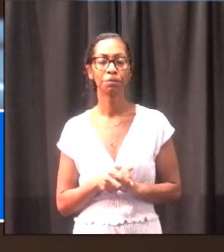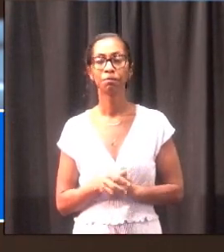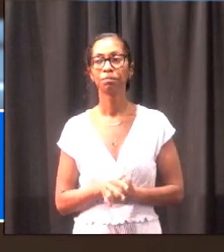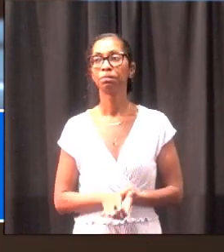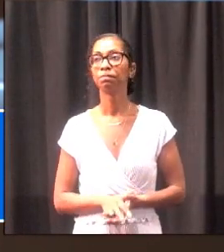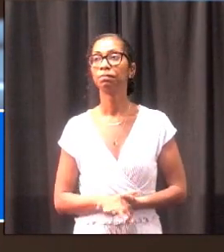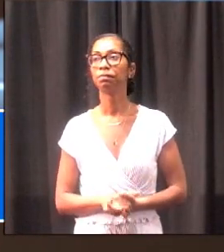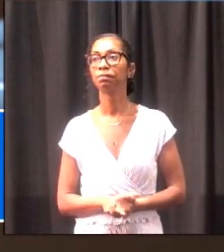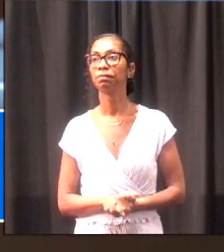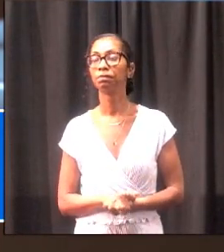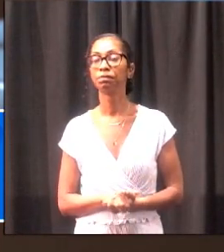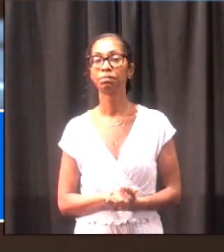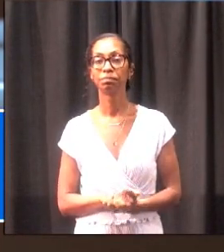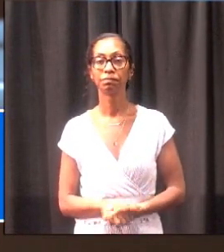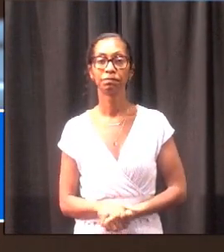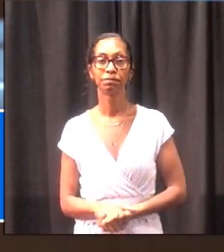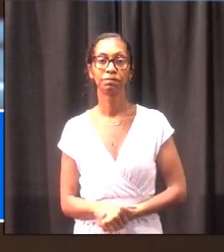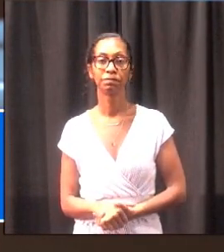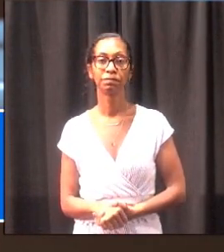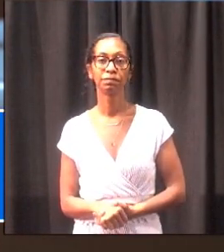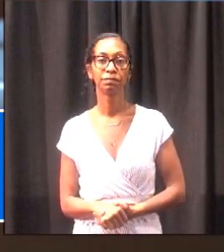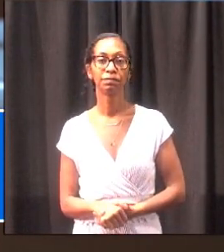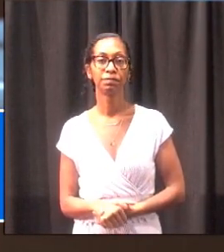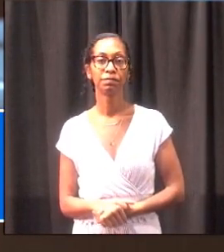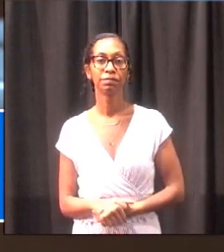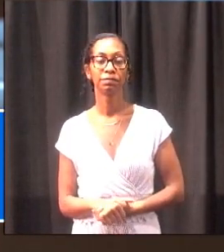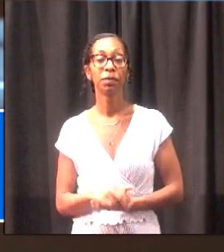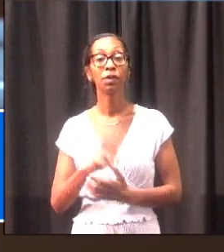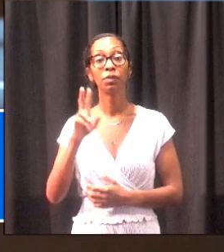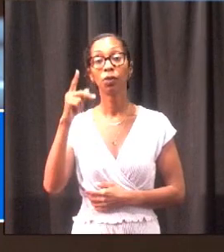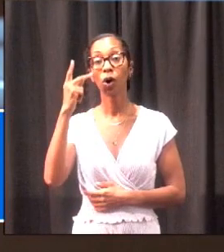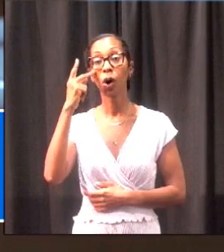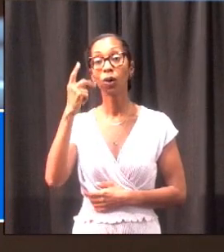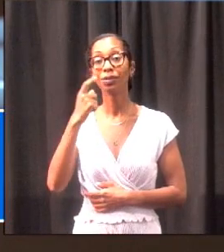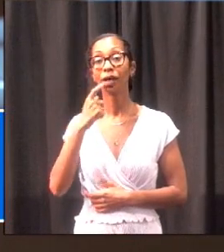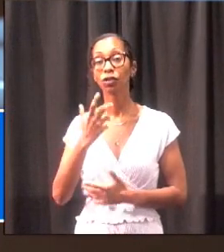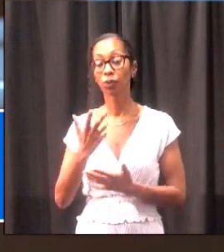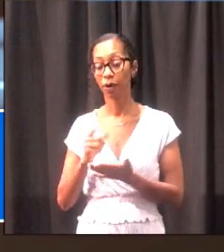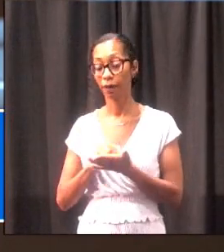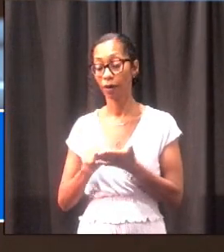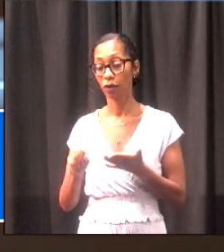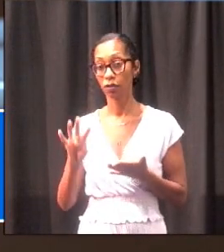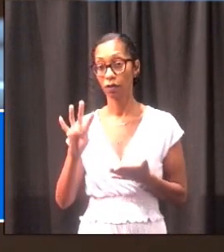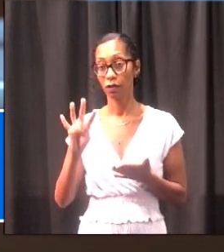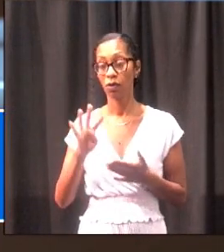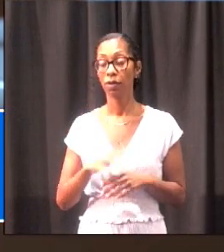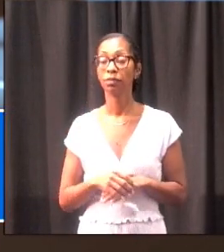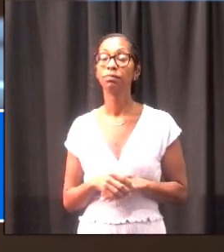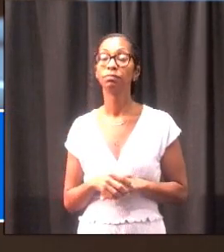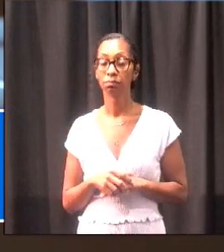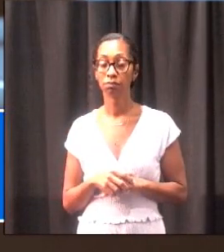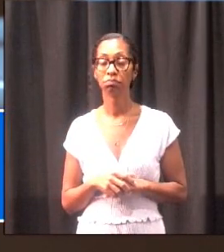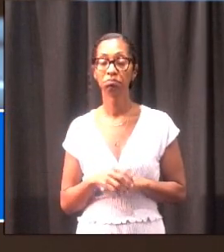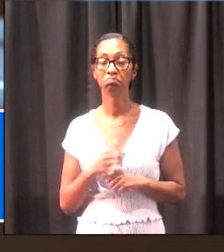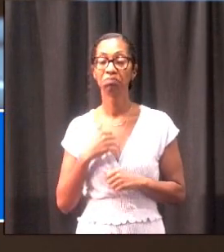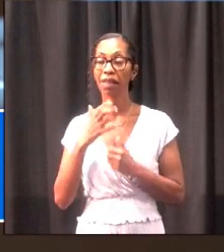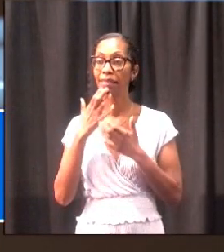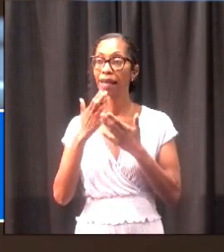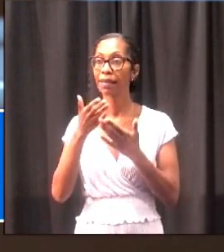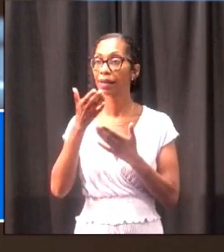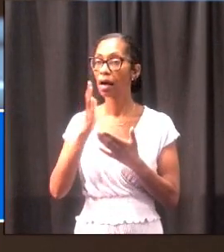assignment successfully. Paul says in verse 4, he says, I thank my God always concerning